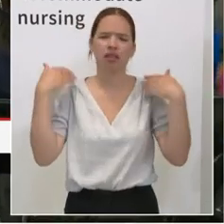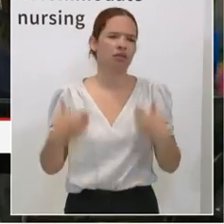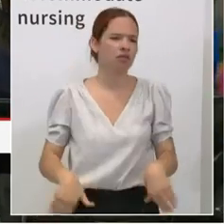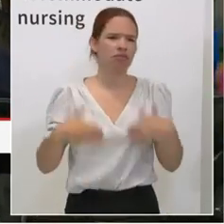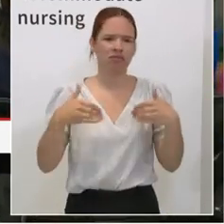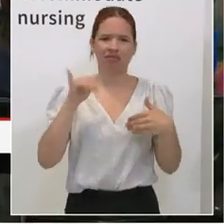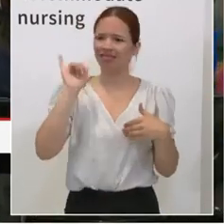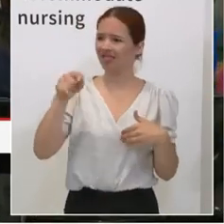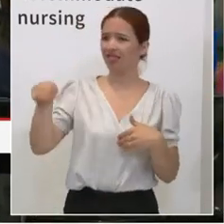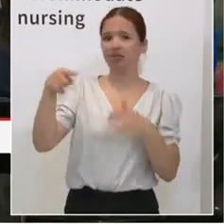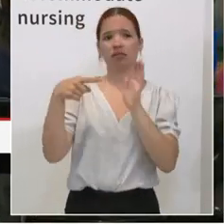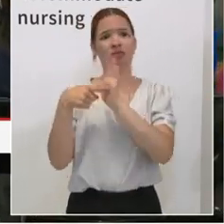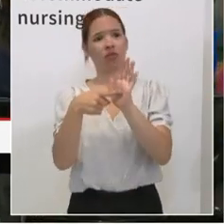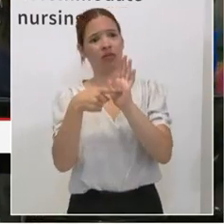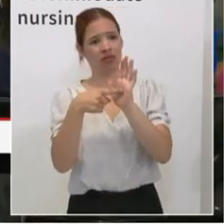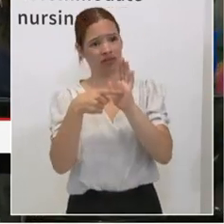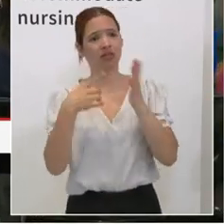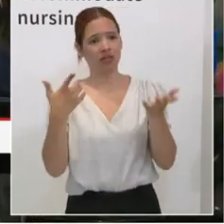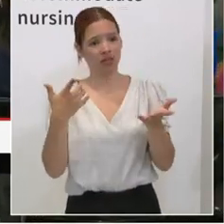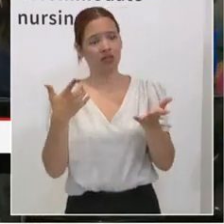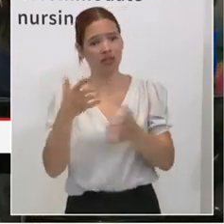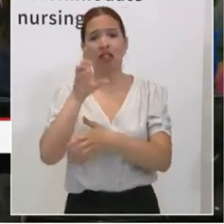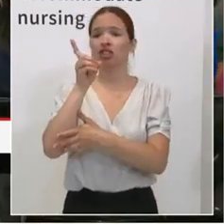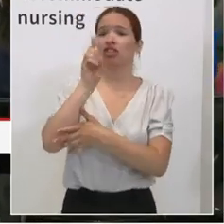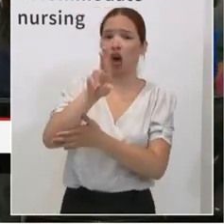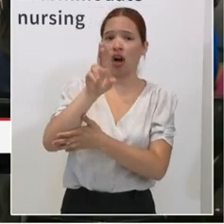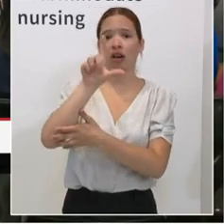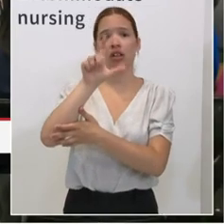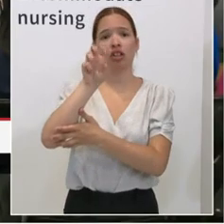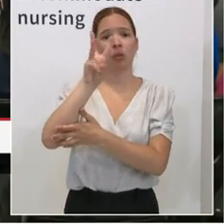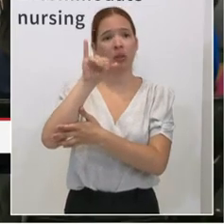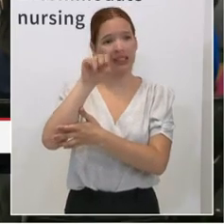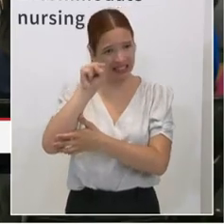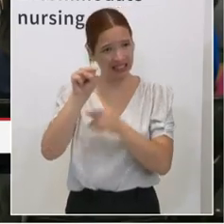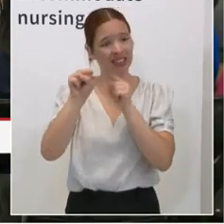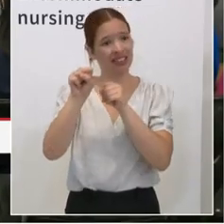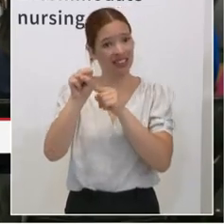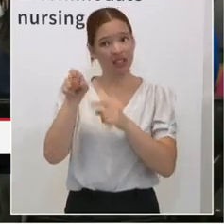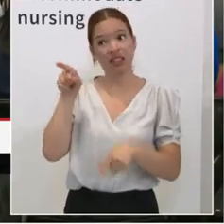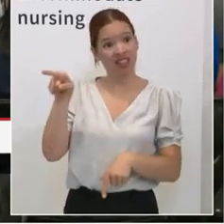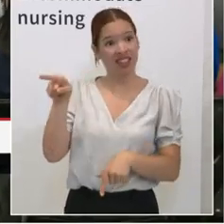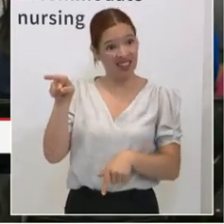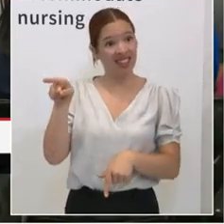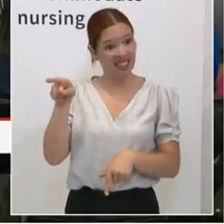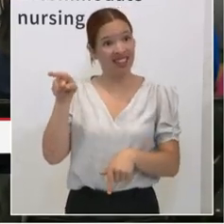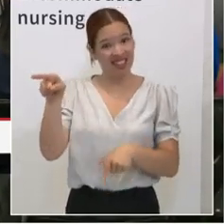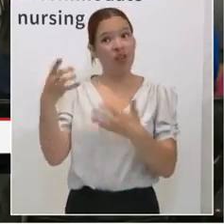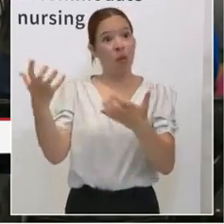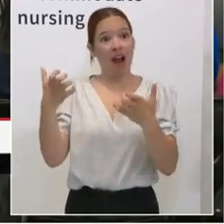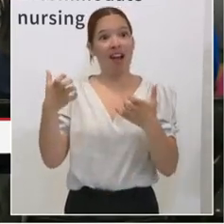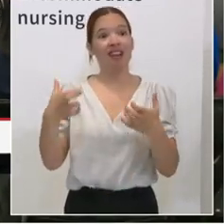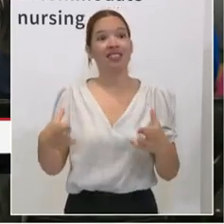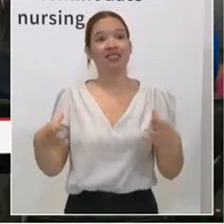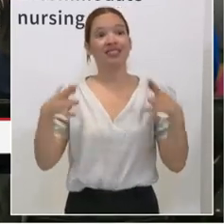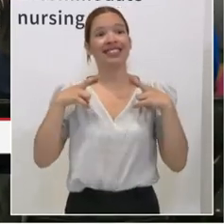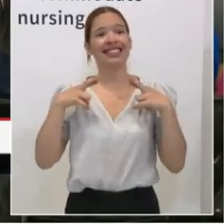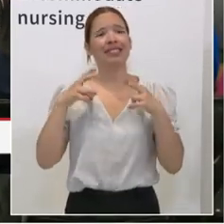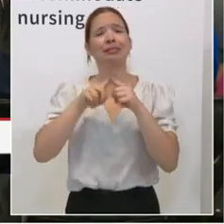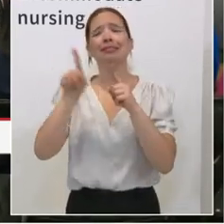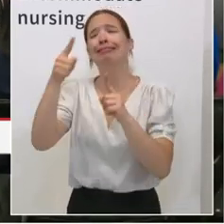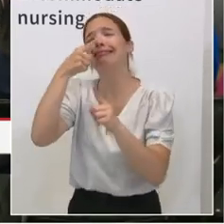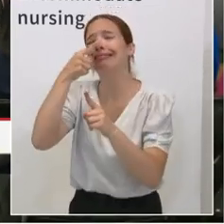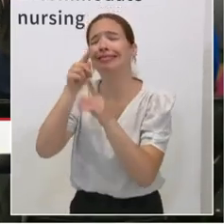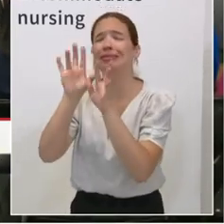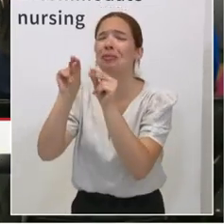who, we convinced to stay with us a really long time after she wanted to retire. And Keith, I want to thank you for